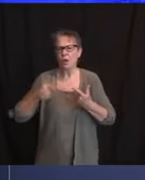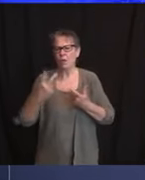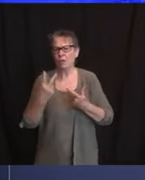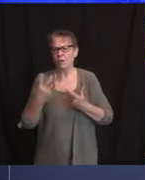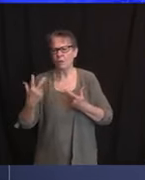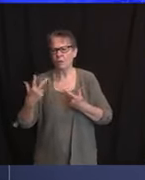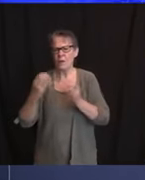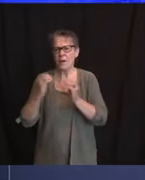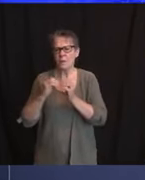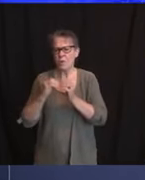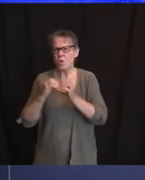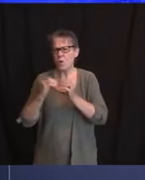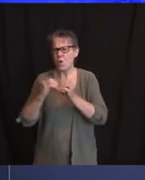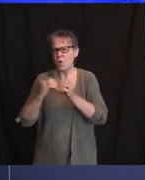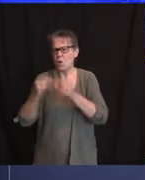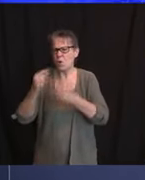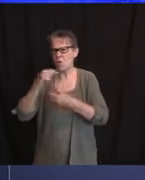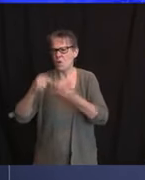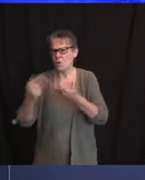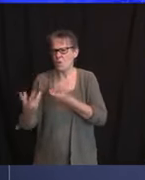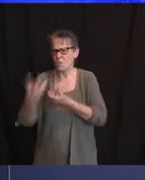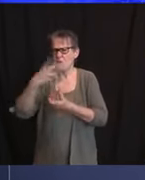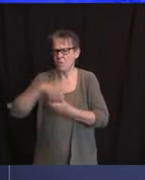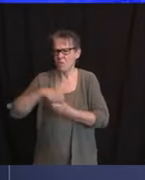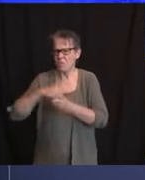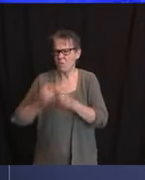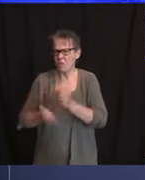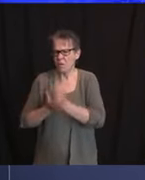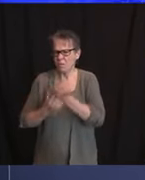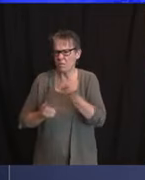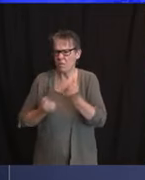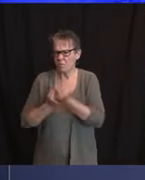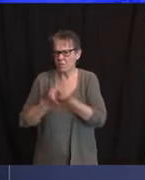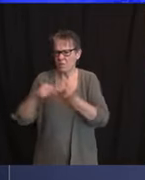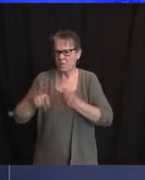They will be representative of a significant cross-section of the country.